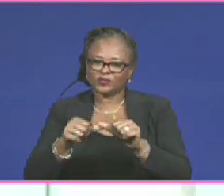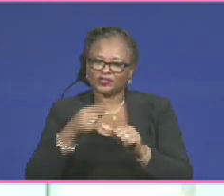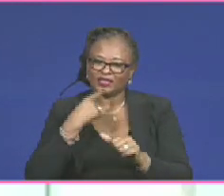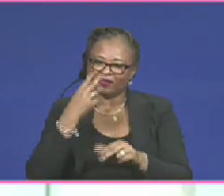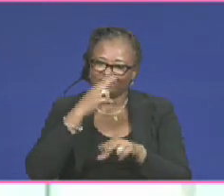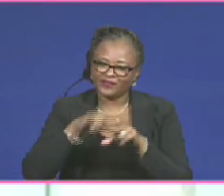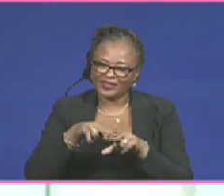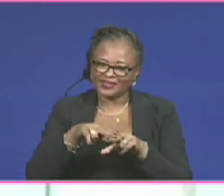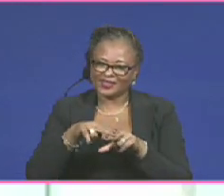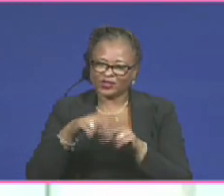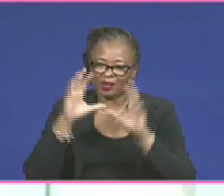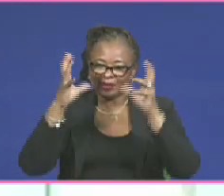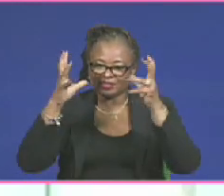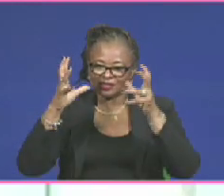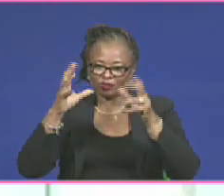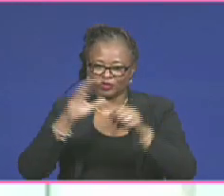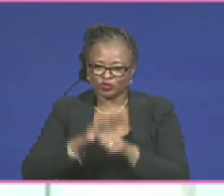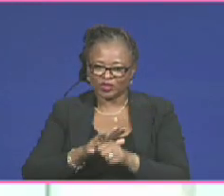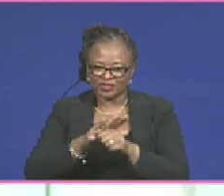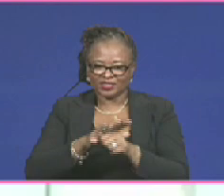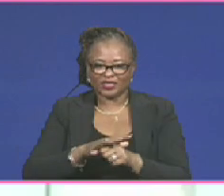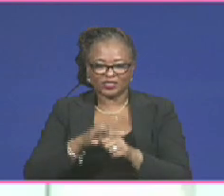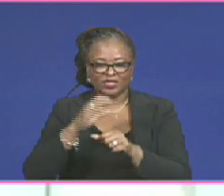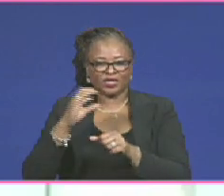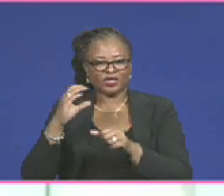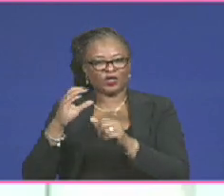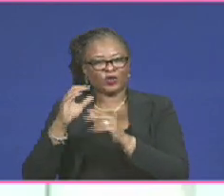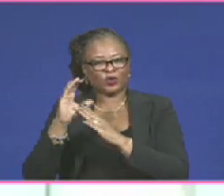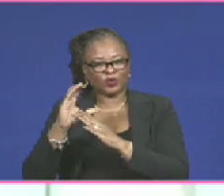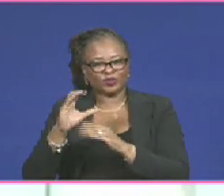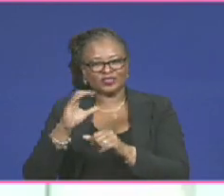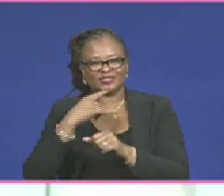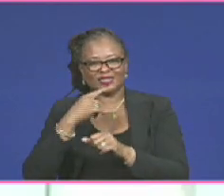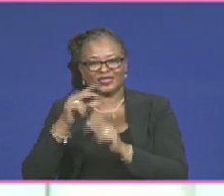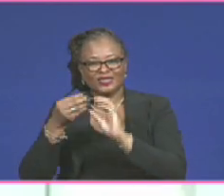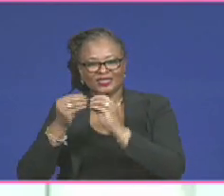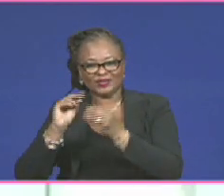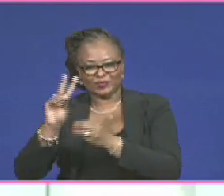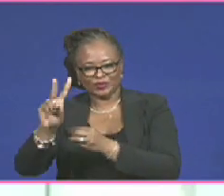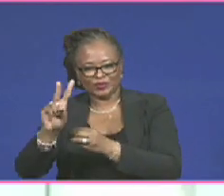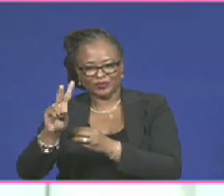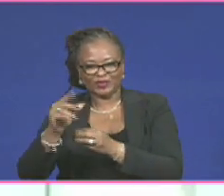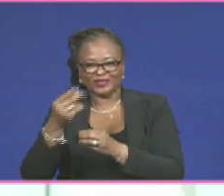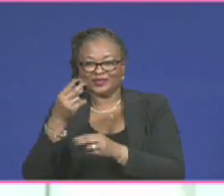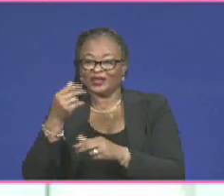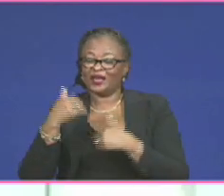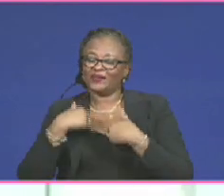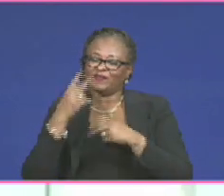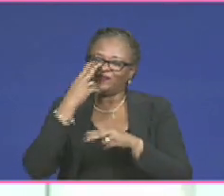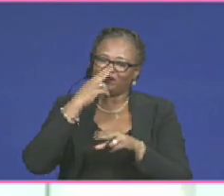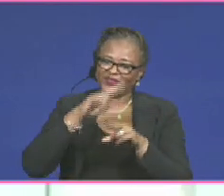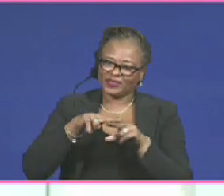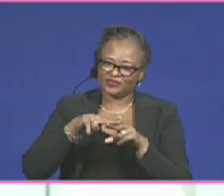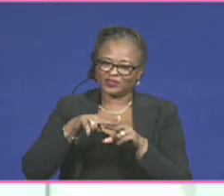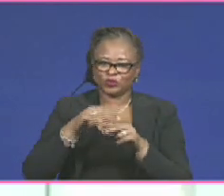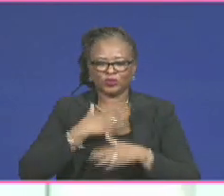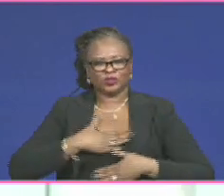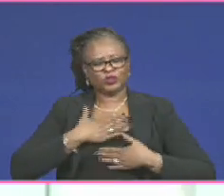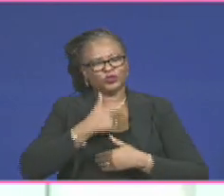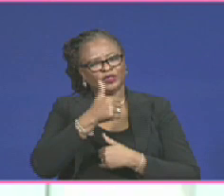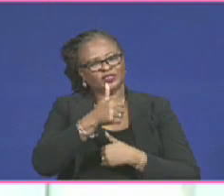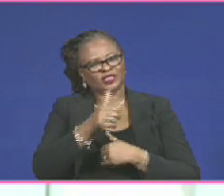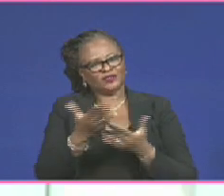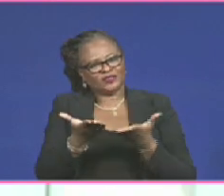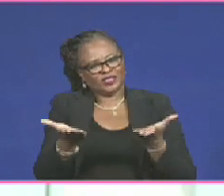have fun. I know how basketball stresses all out as coaches, I'm one too, but you remember, have fun. And you'll enjoy yourself